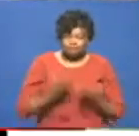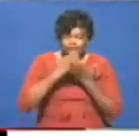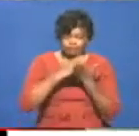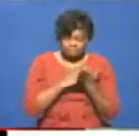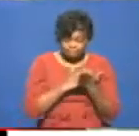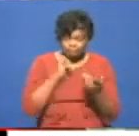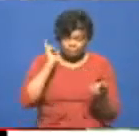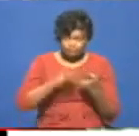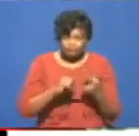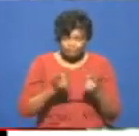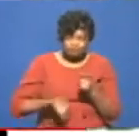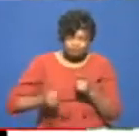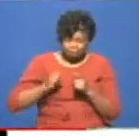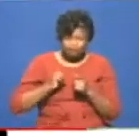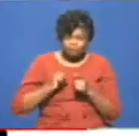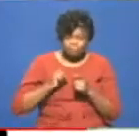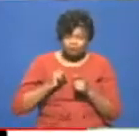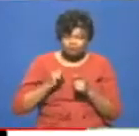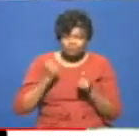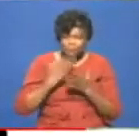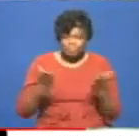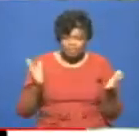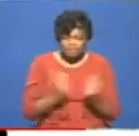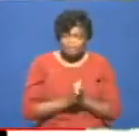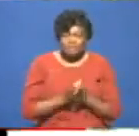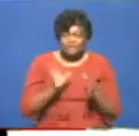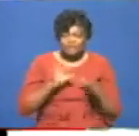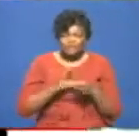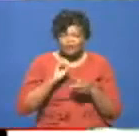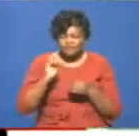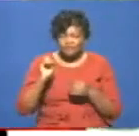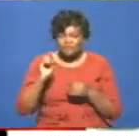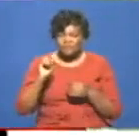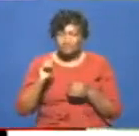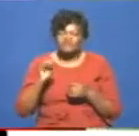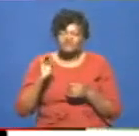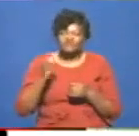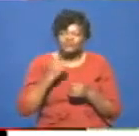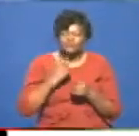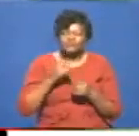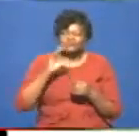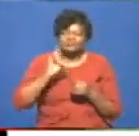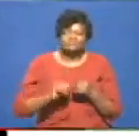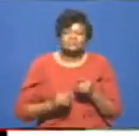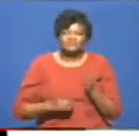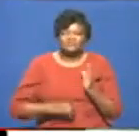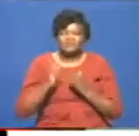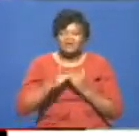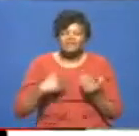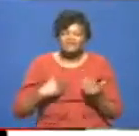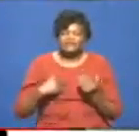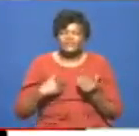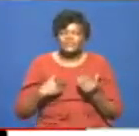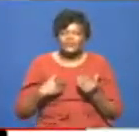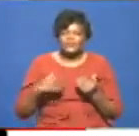aims at increasing the scope of products enjoying zero tariff treatment for the least developed countries having diplomatic relations